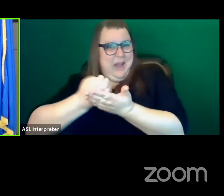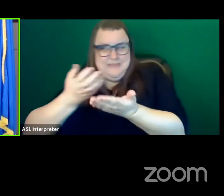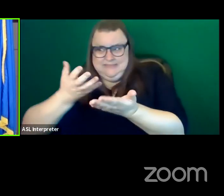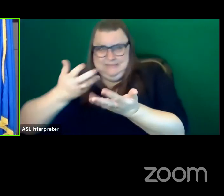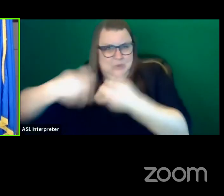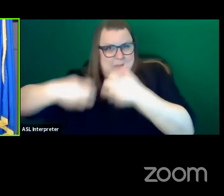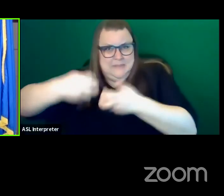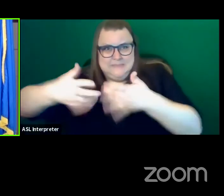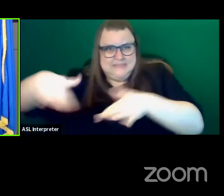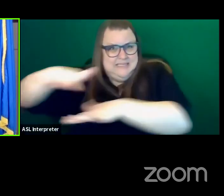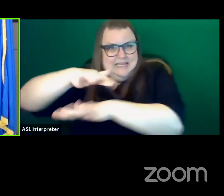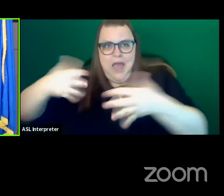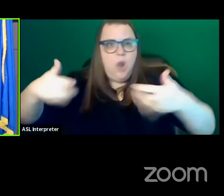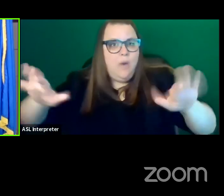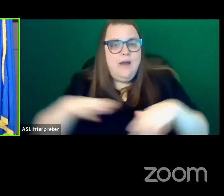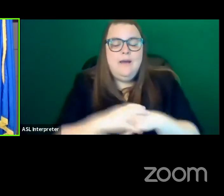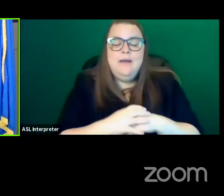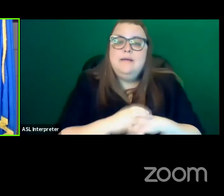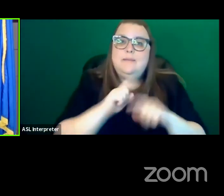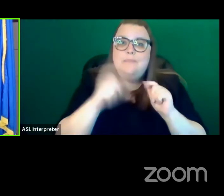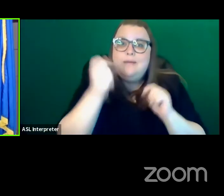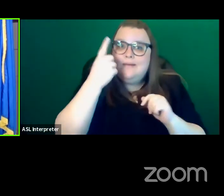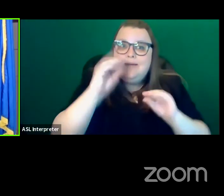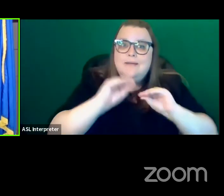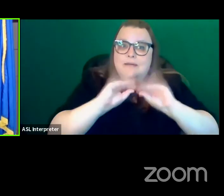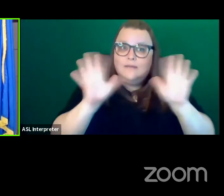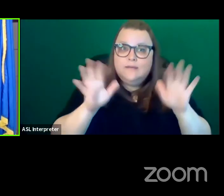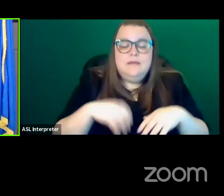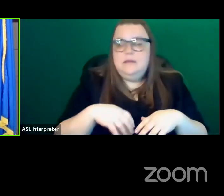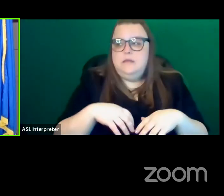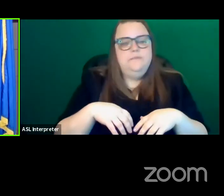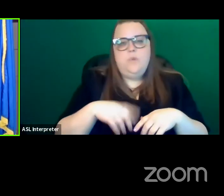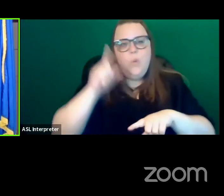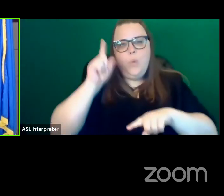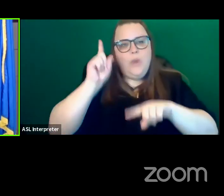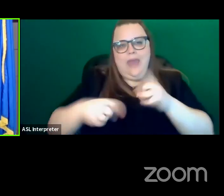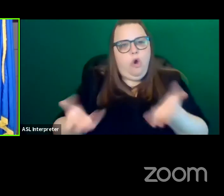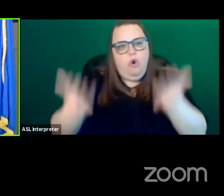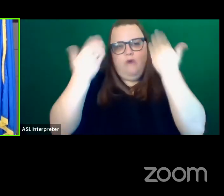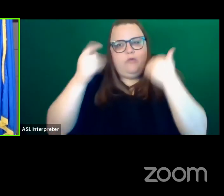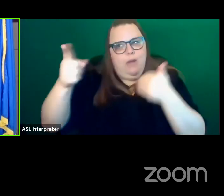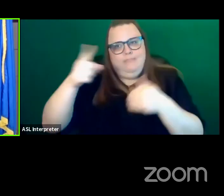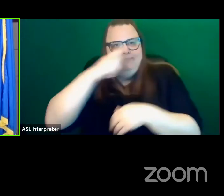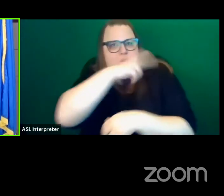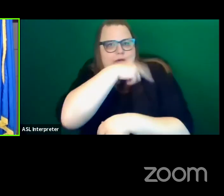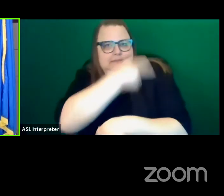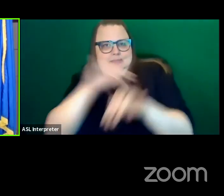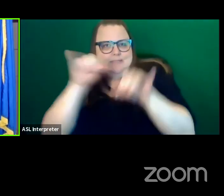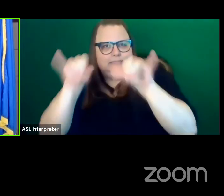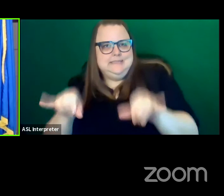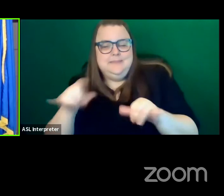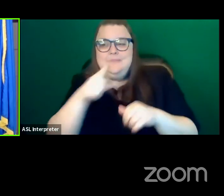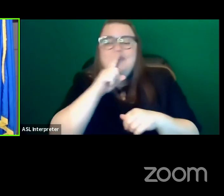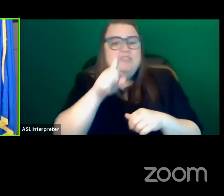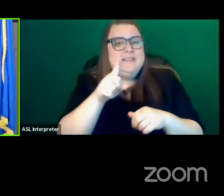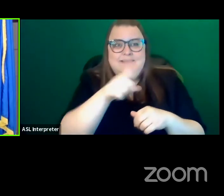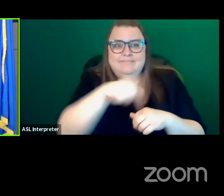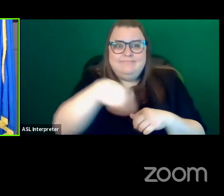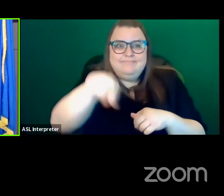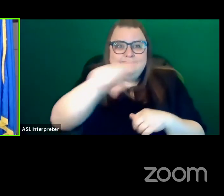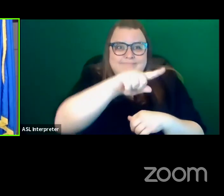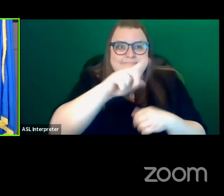start, we cannot overwhelm our healthcare system and put countless lives in danger. Again, there's hope